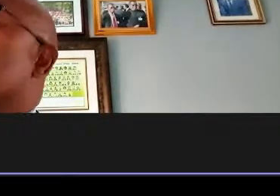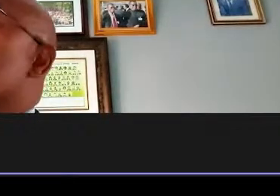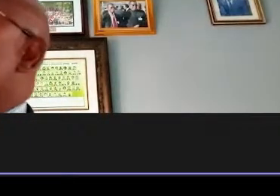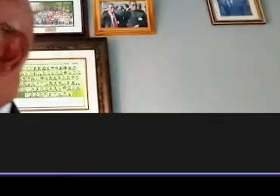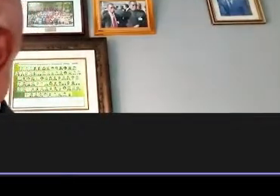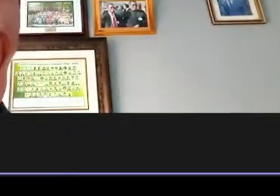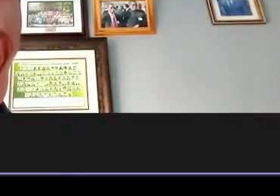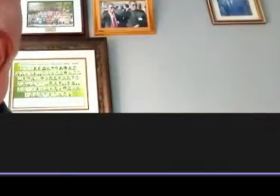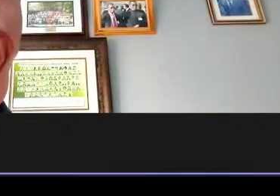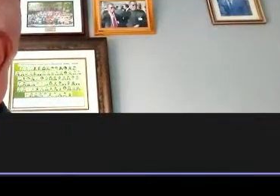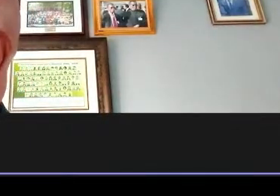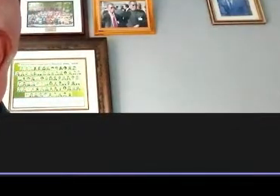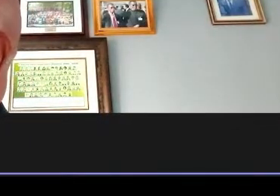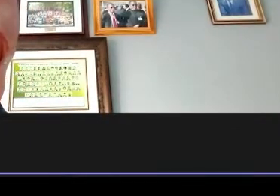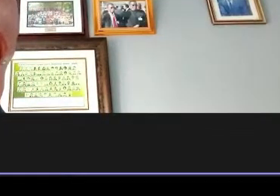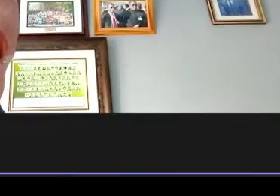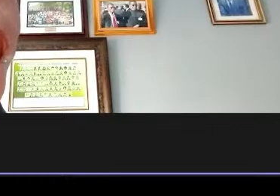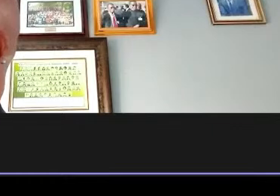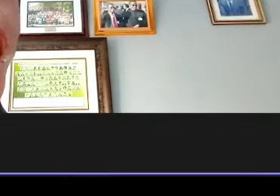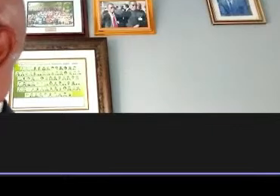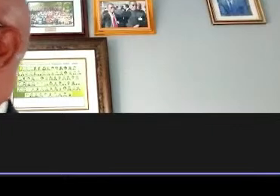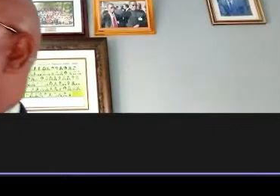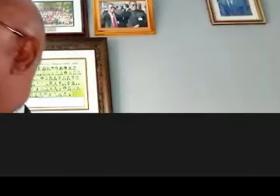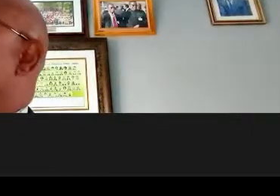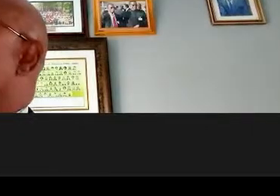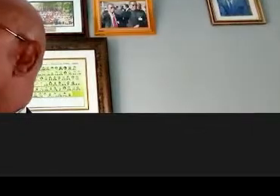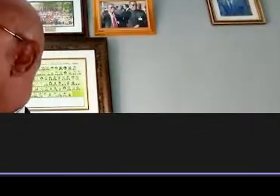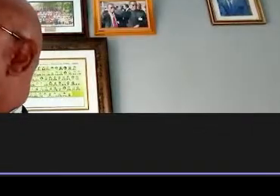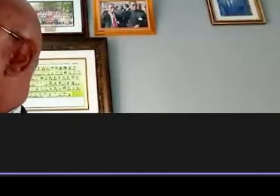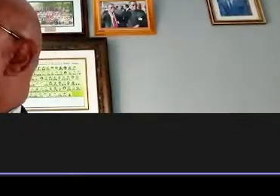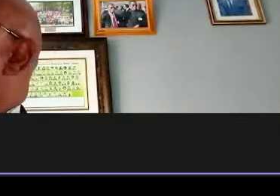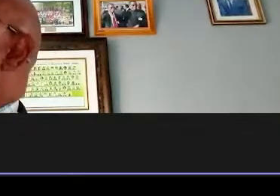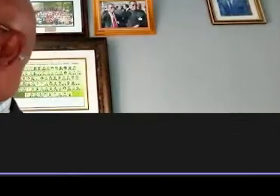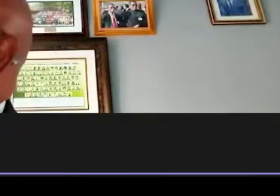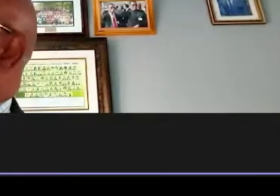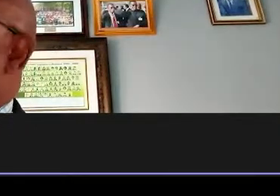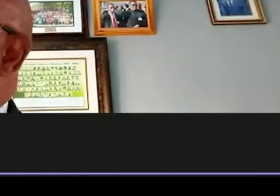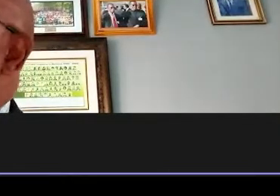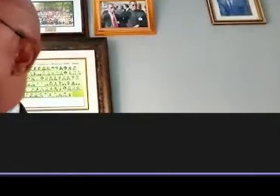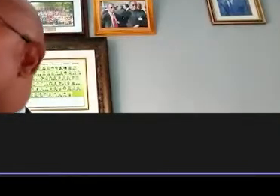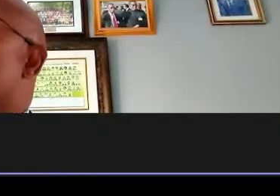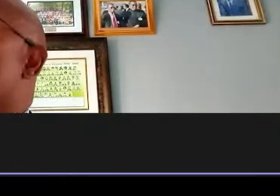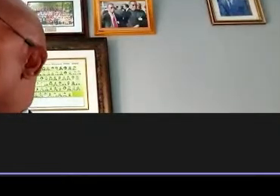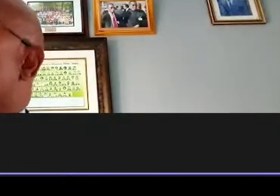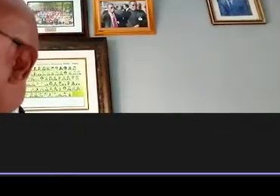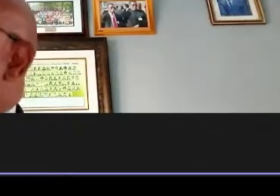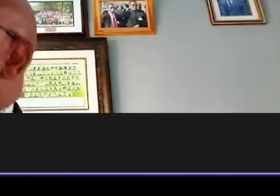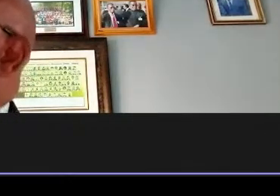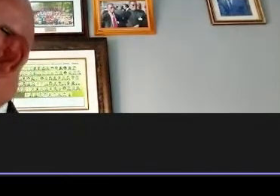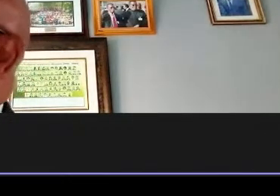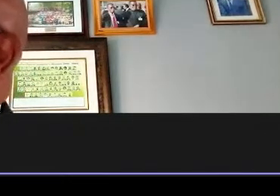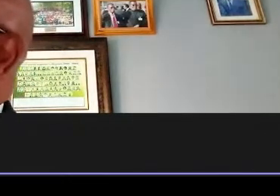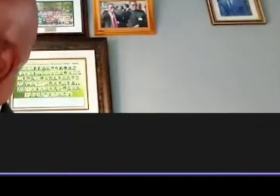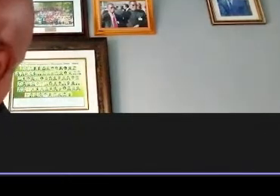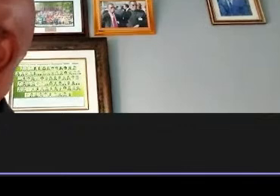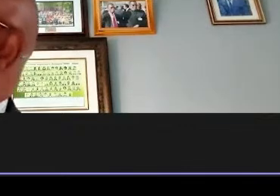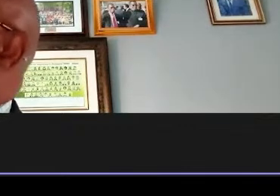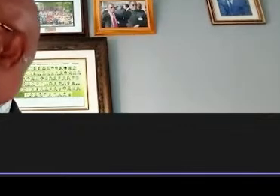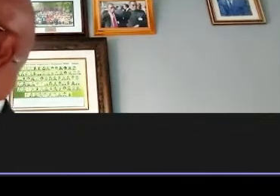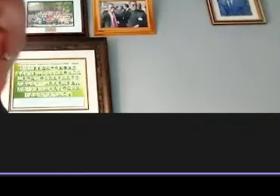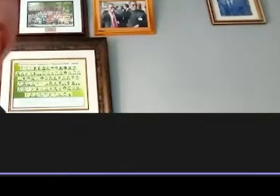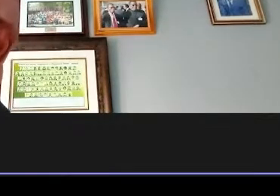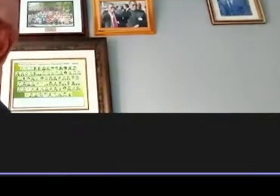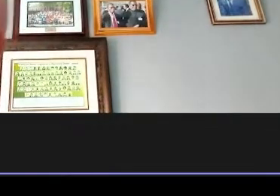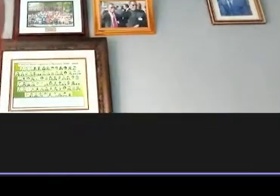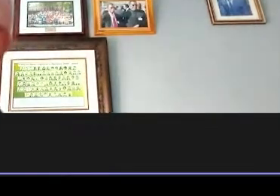accumulated 48 billion rands in irregular expenditure, wanted the provincial treasury